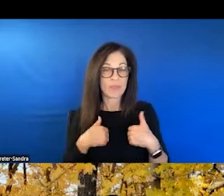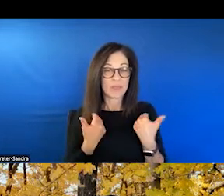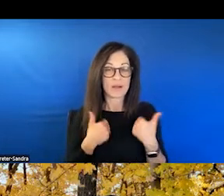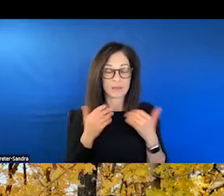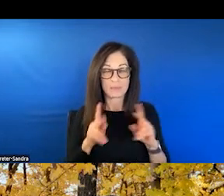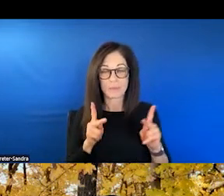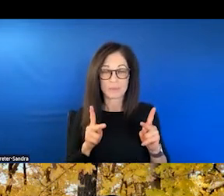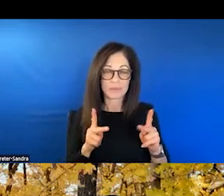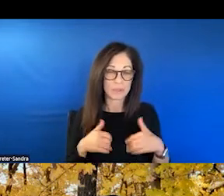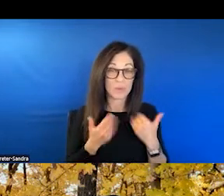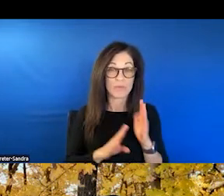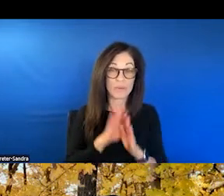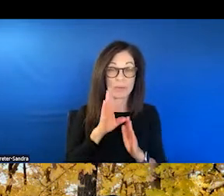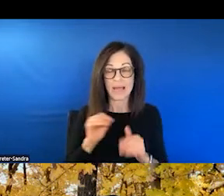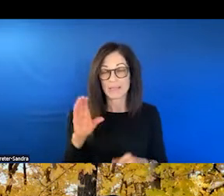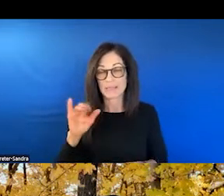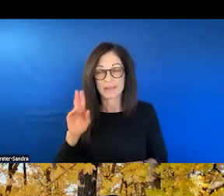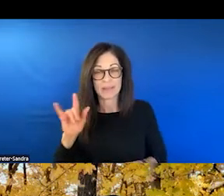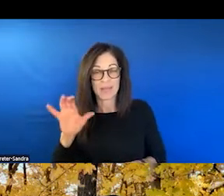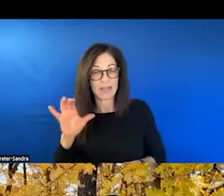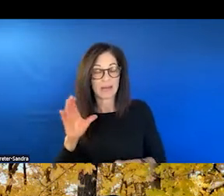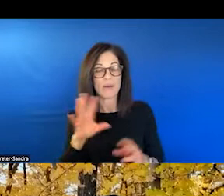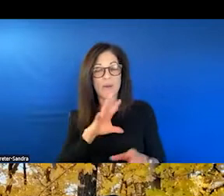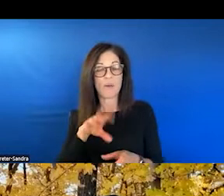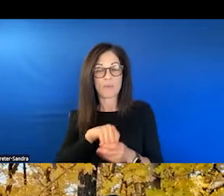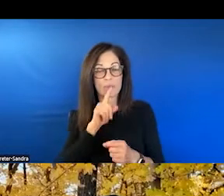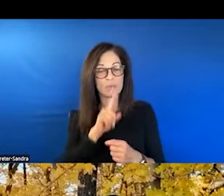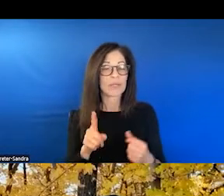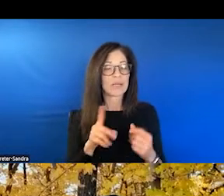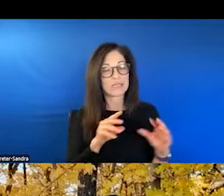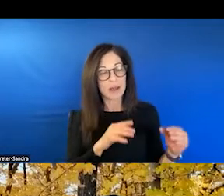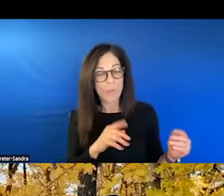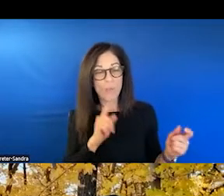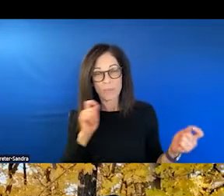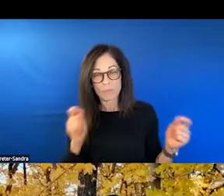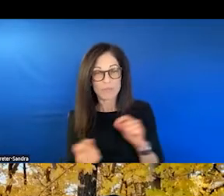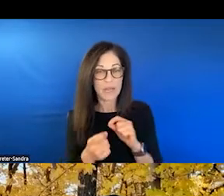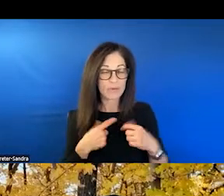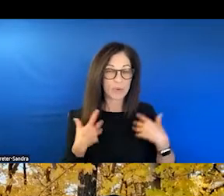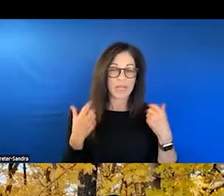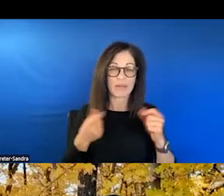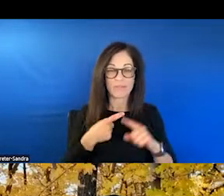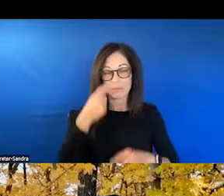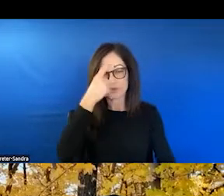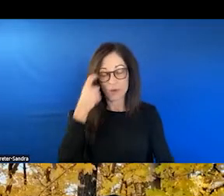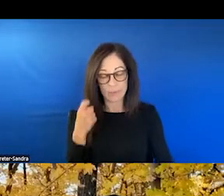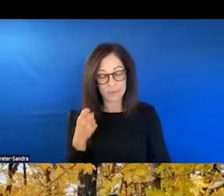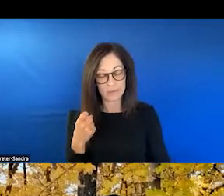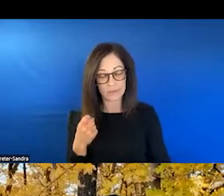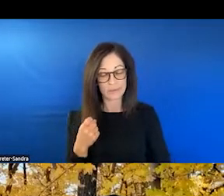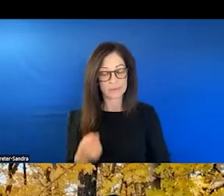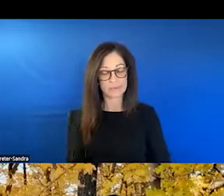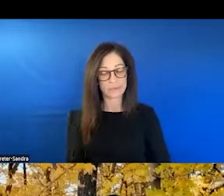civic engagement. And really what it is a youth-led movement for healing from trauma. And a big focus of this work